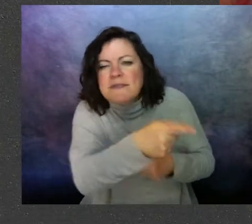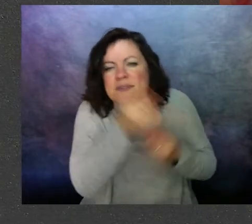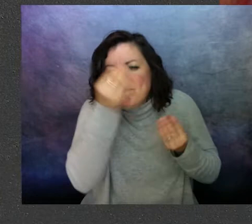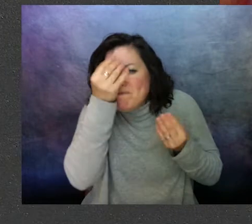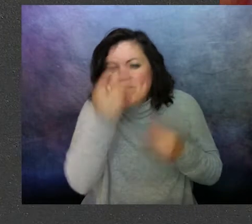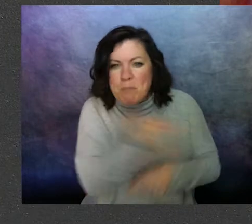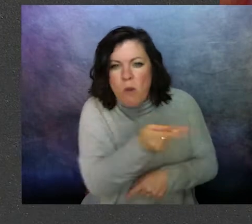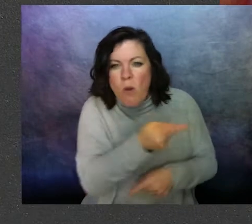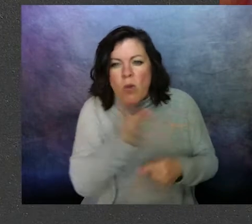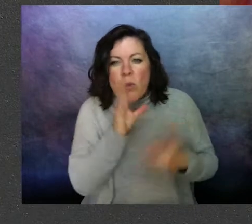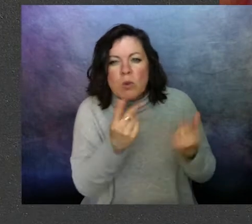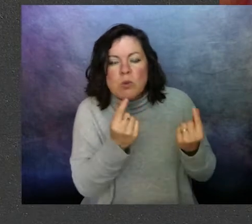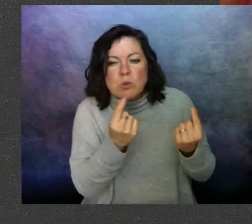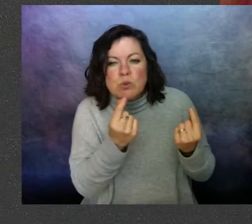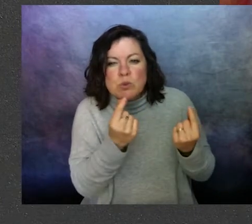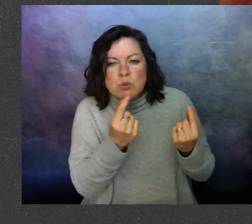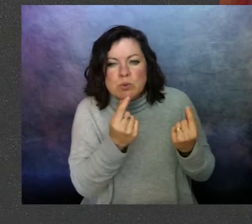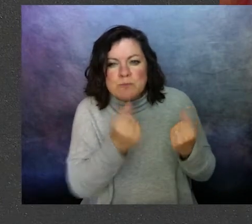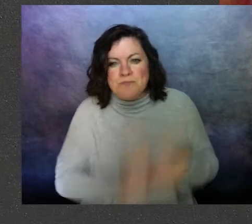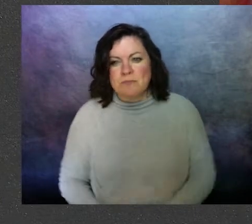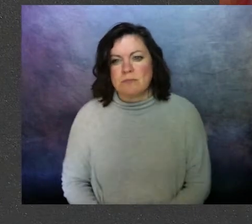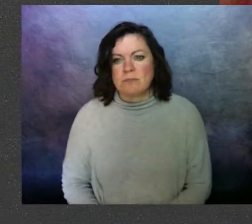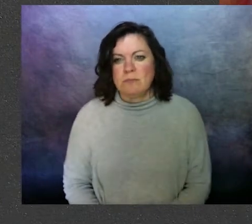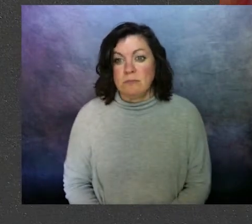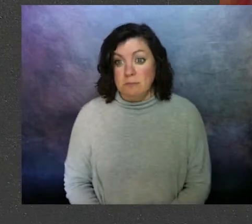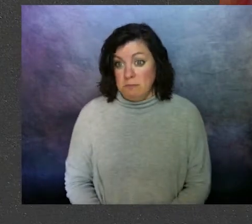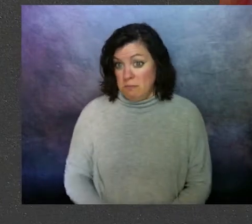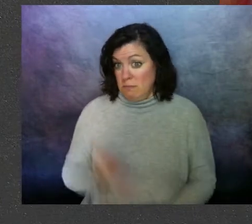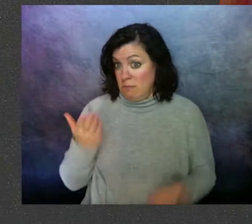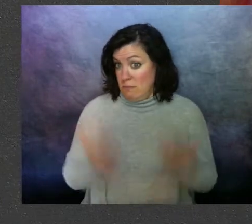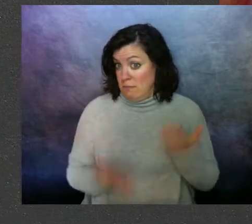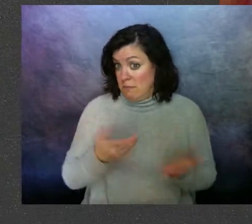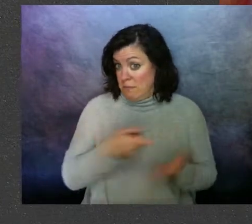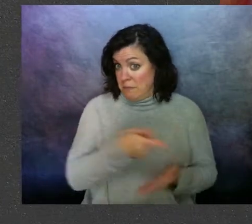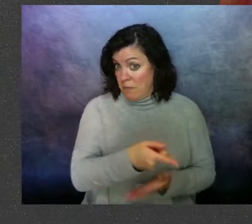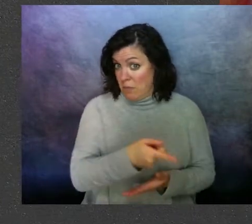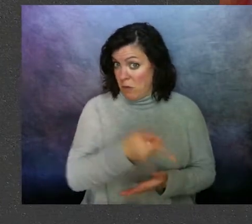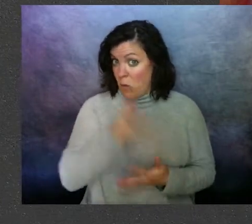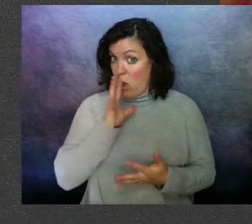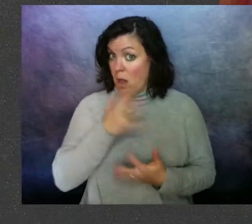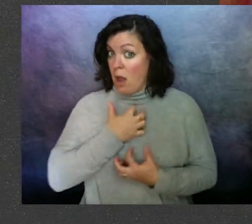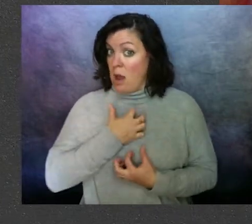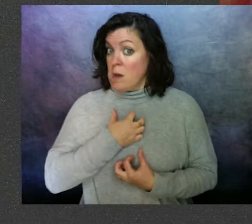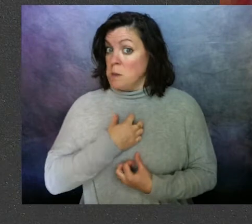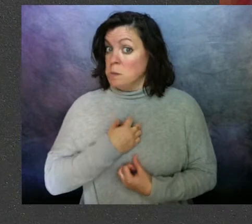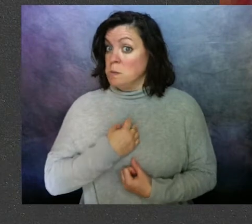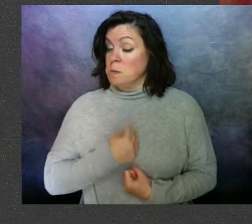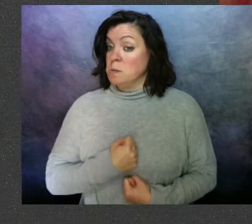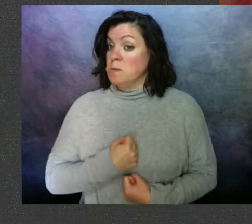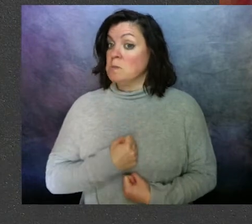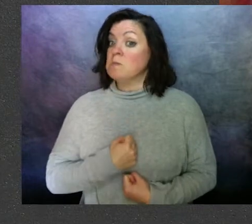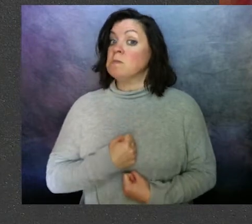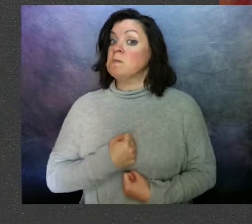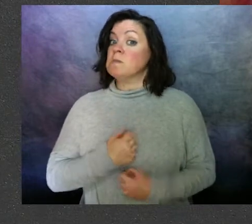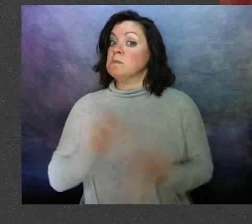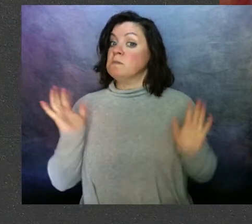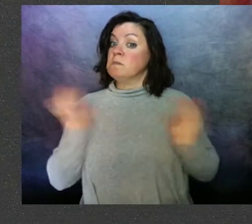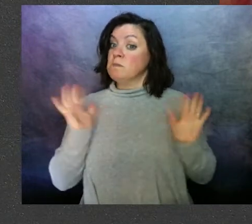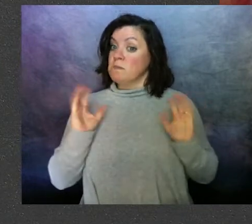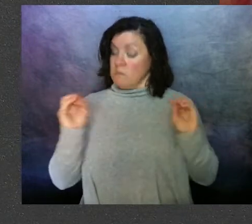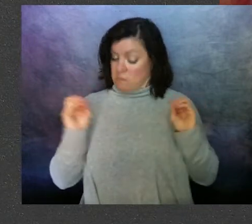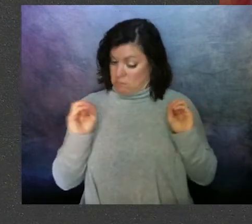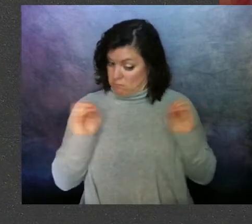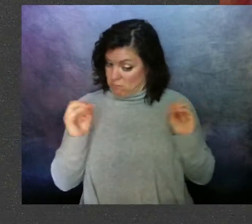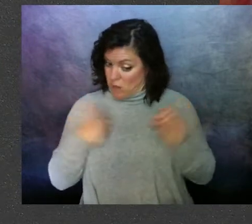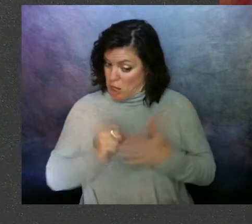Do you think that Clifford and Cleo are going to have good self-control and do what they promised and not jump